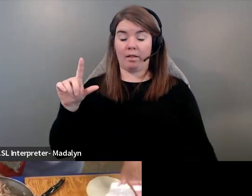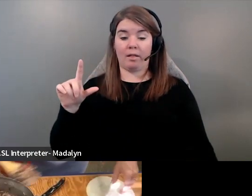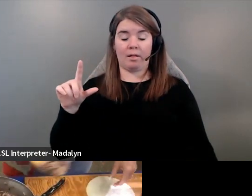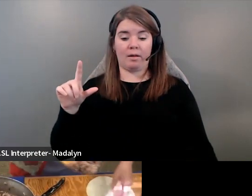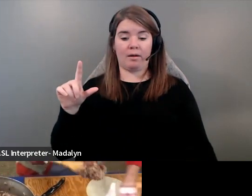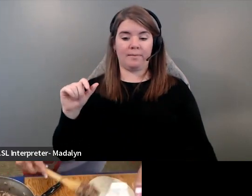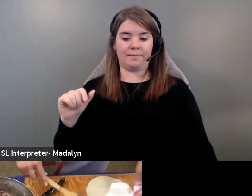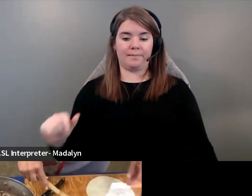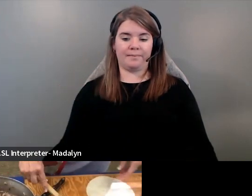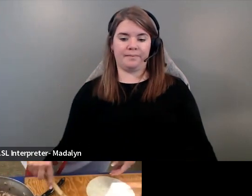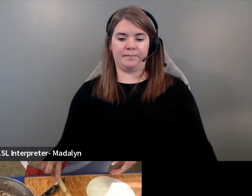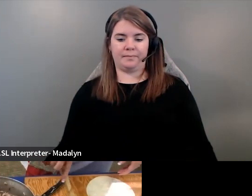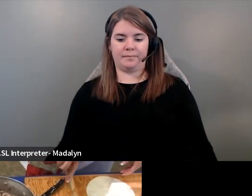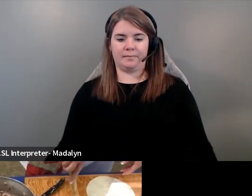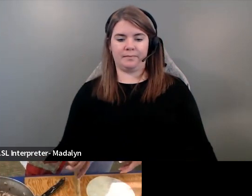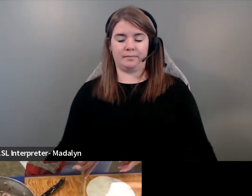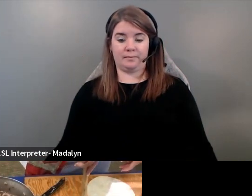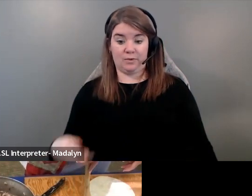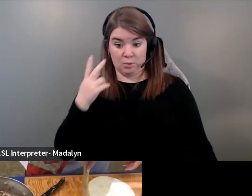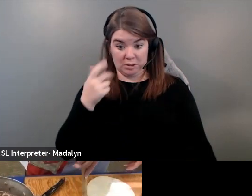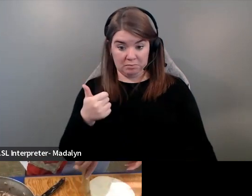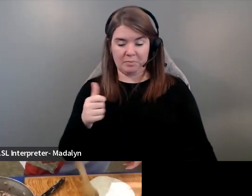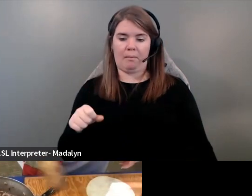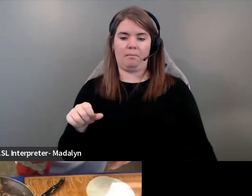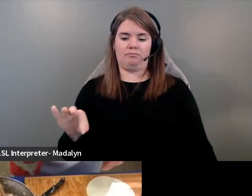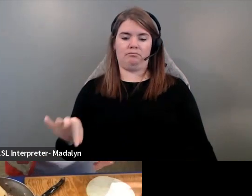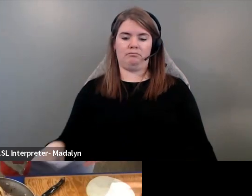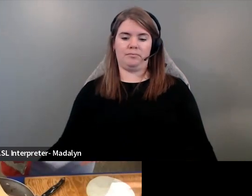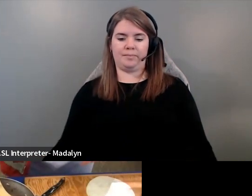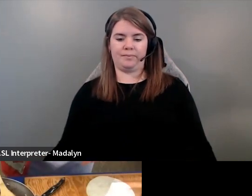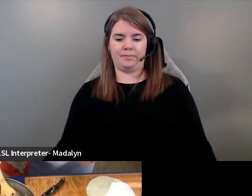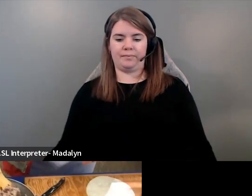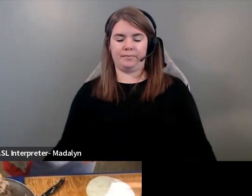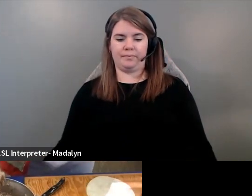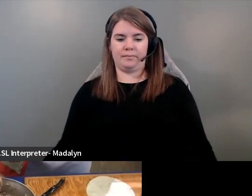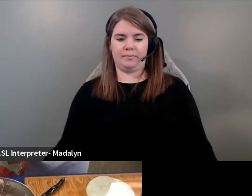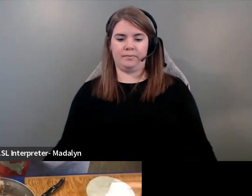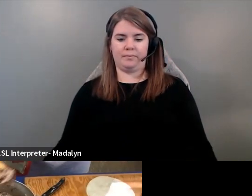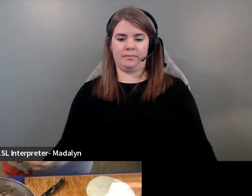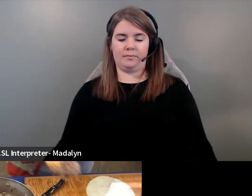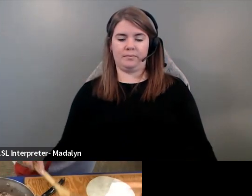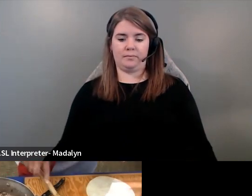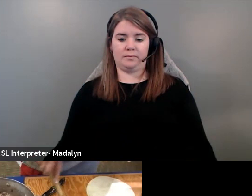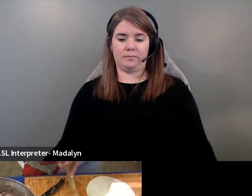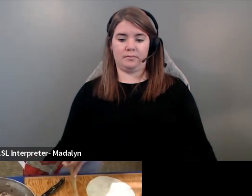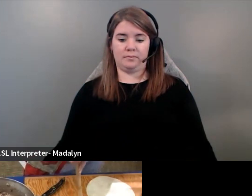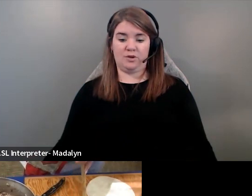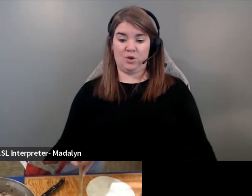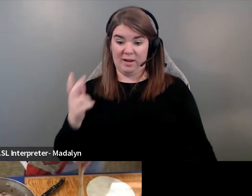I'm going to put, you see this? Yeah. Some on the burrito. You can see this is a